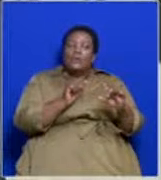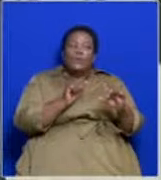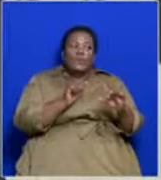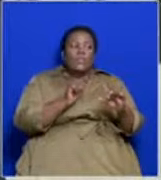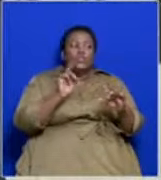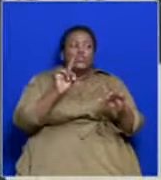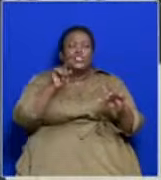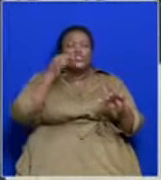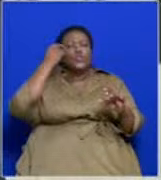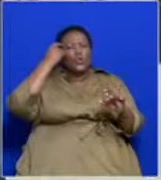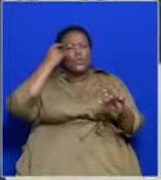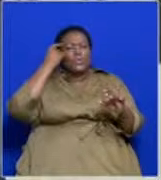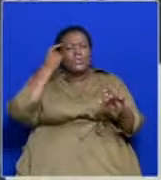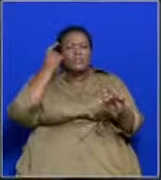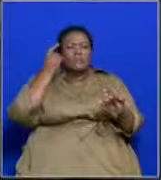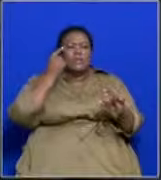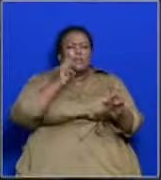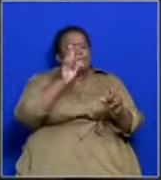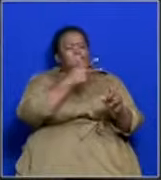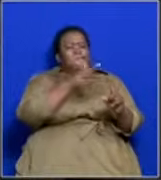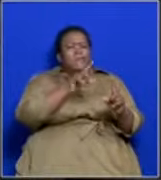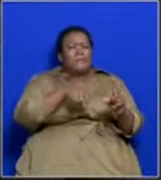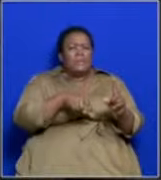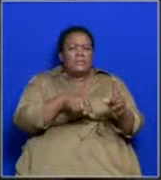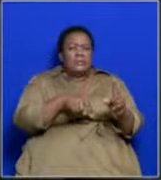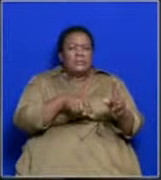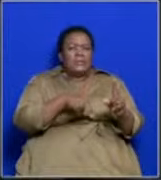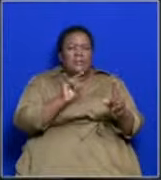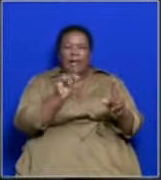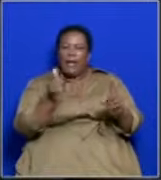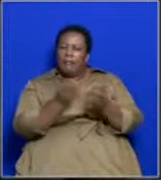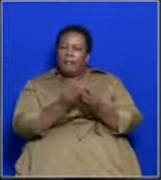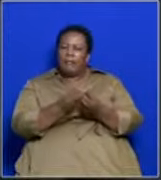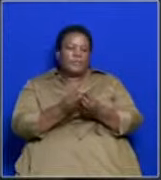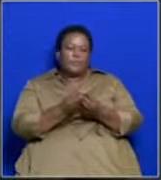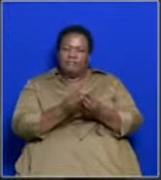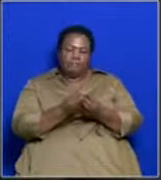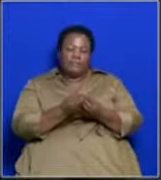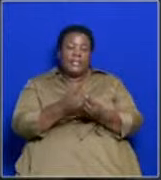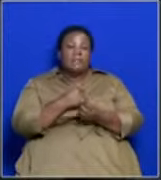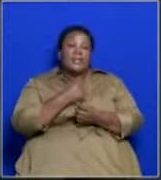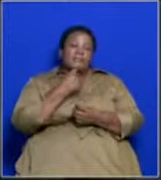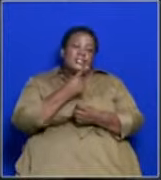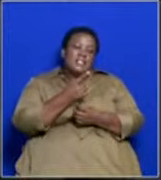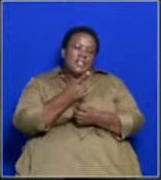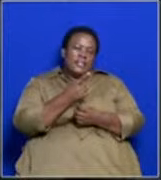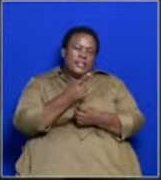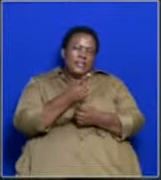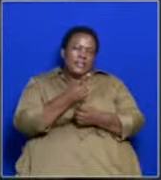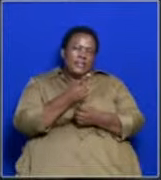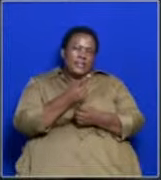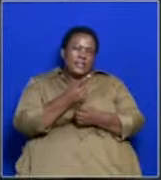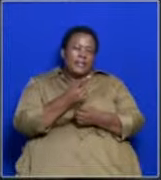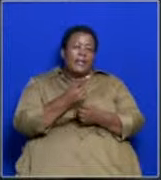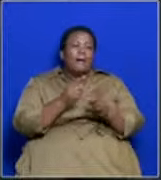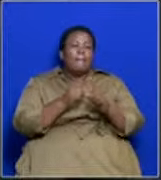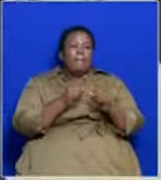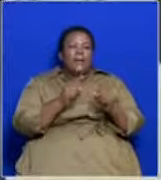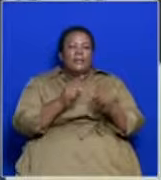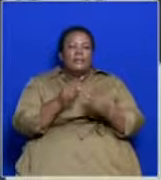disciplinable and nothing more. And I say this mindful that it's Mr. Kulu who worked on this matter, not